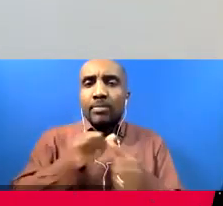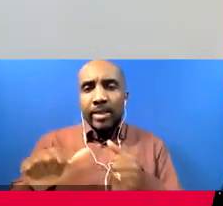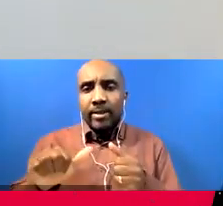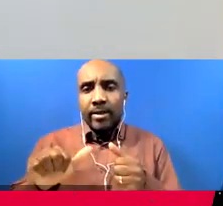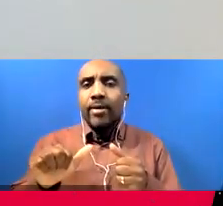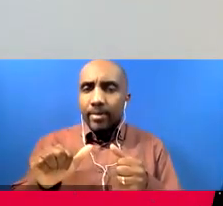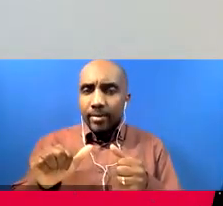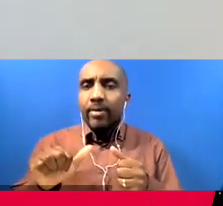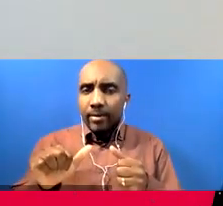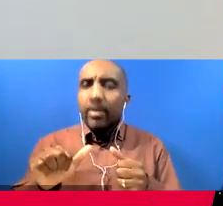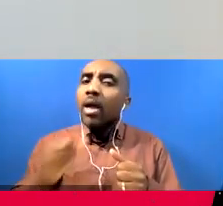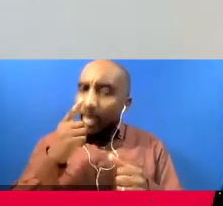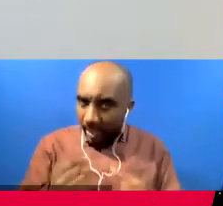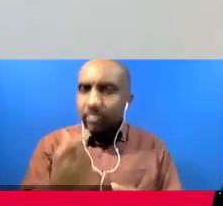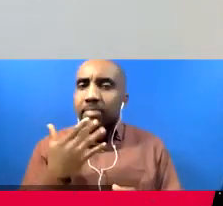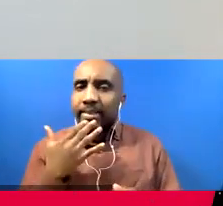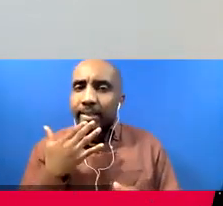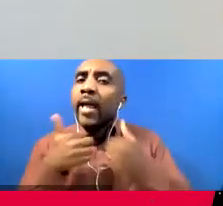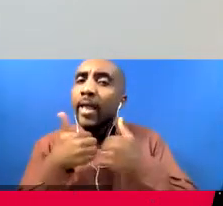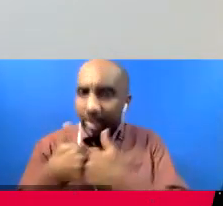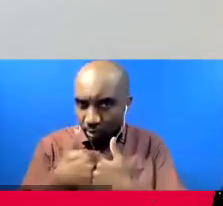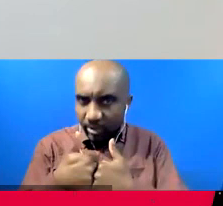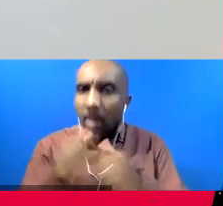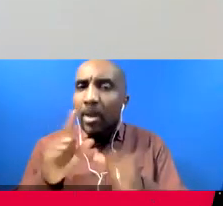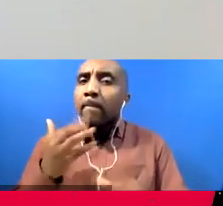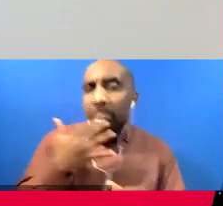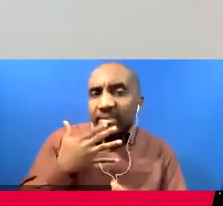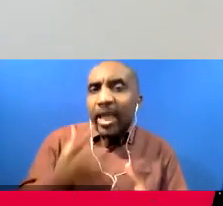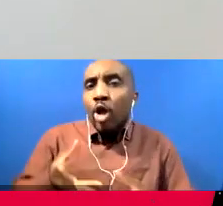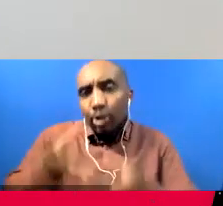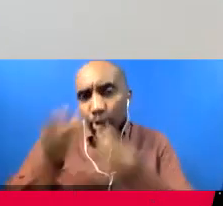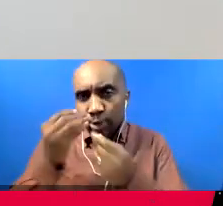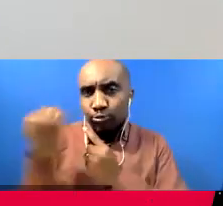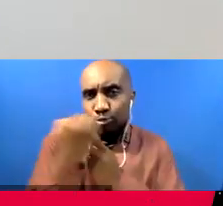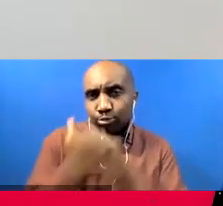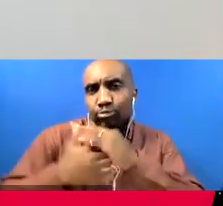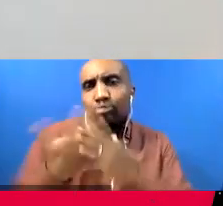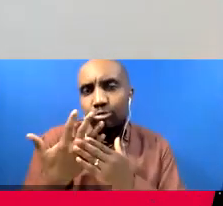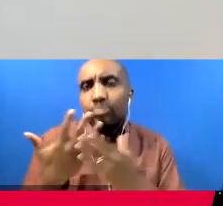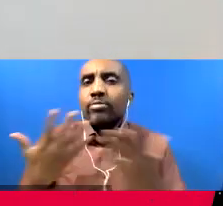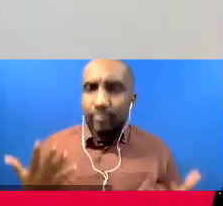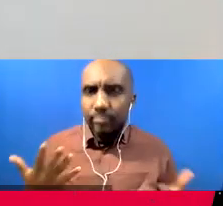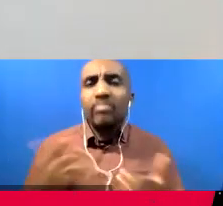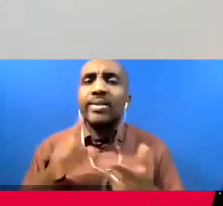are right now. So I'm learning that solidarity means making mistakes, but learning from them.